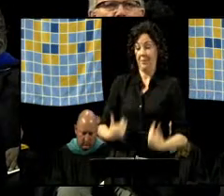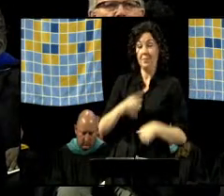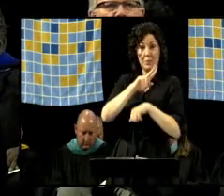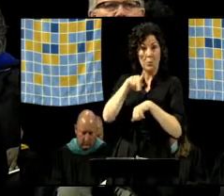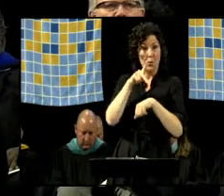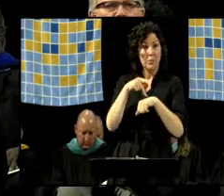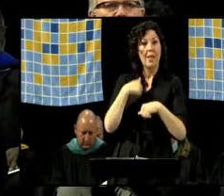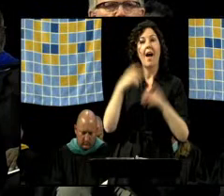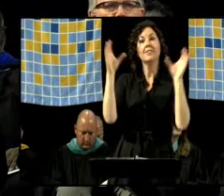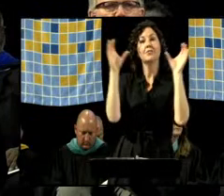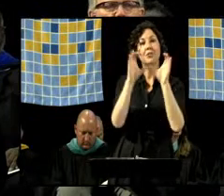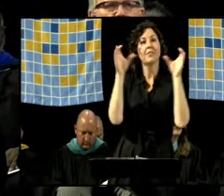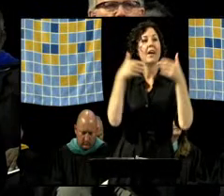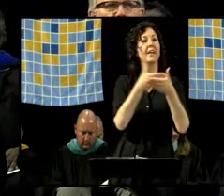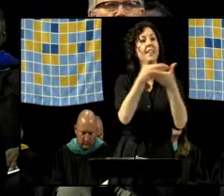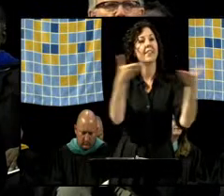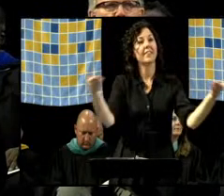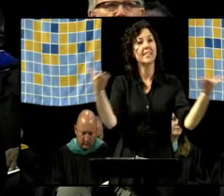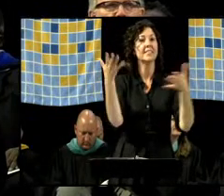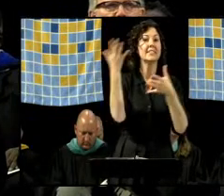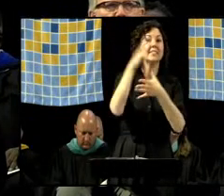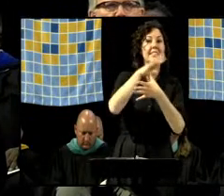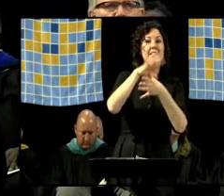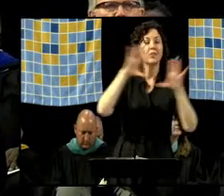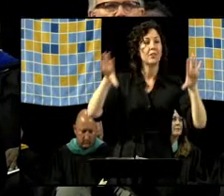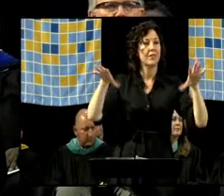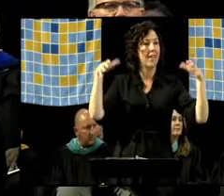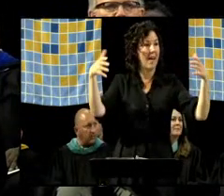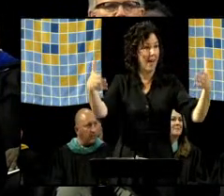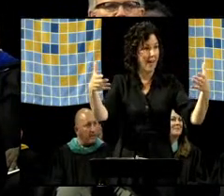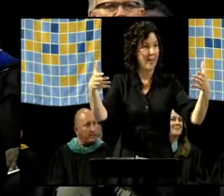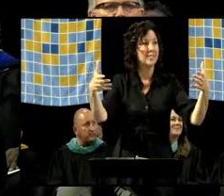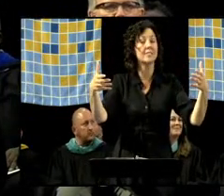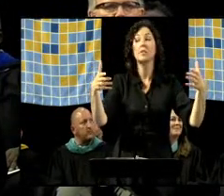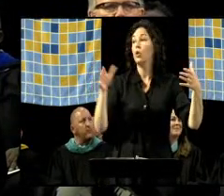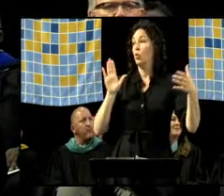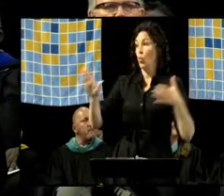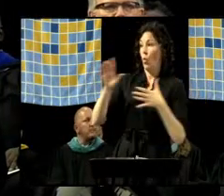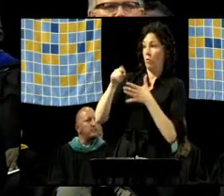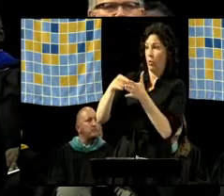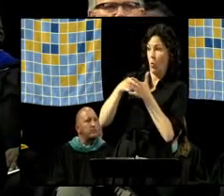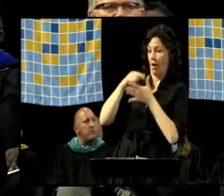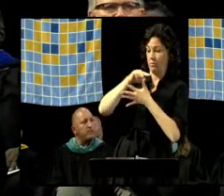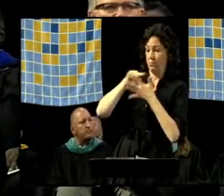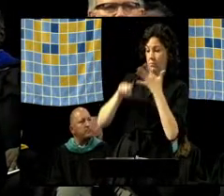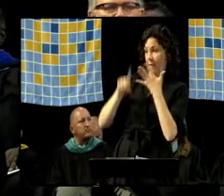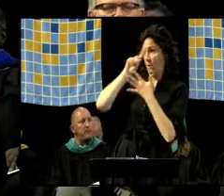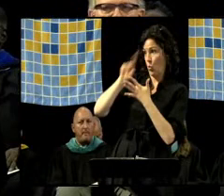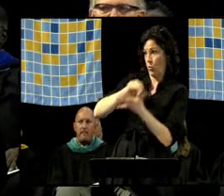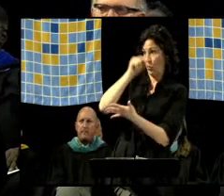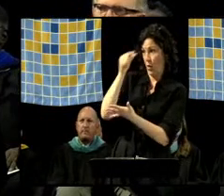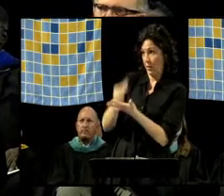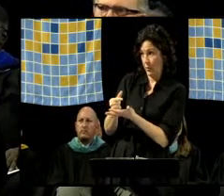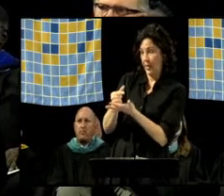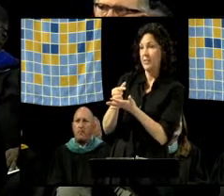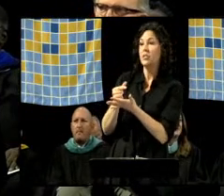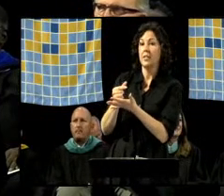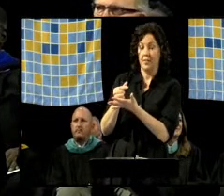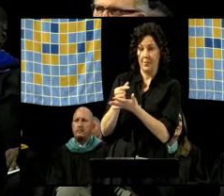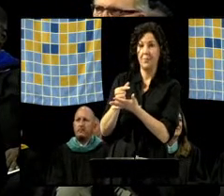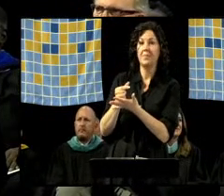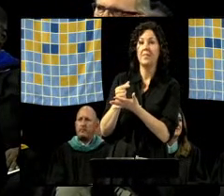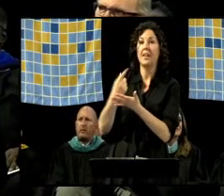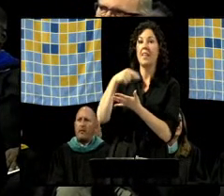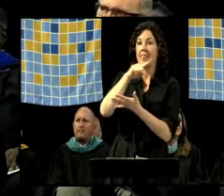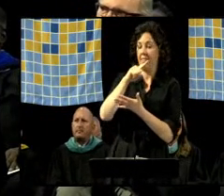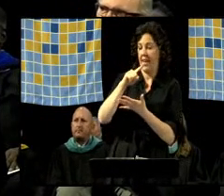I hereby certify that the seniors seated before you have met all the requirements set forth by Florence One Schools and